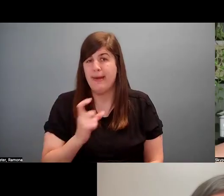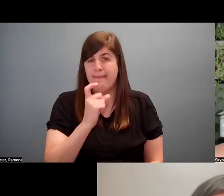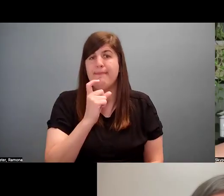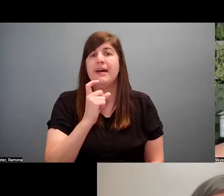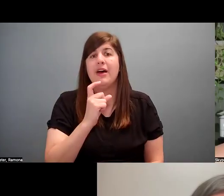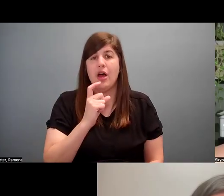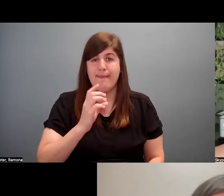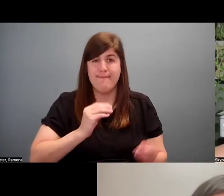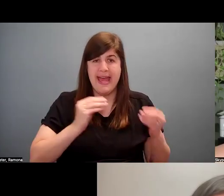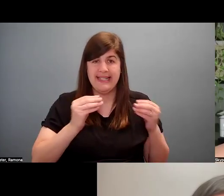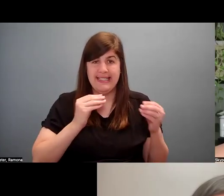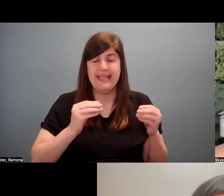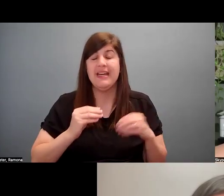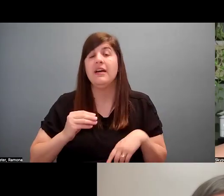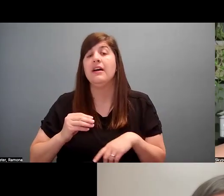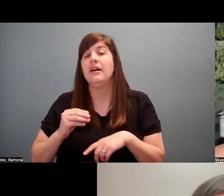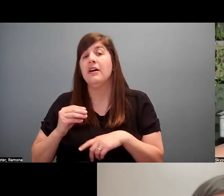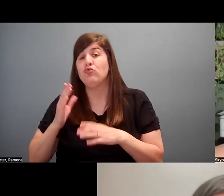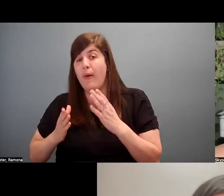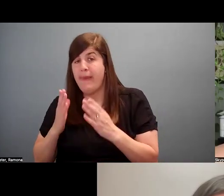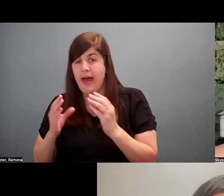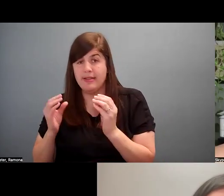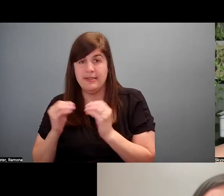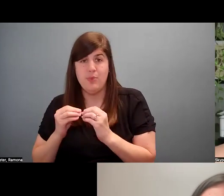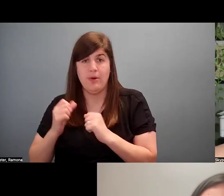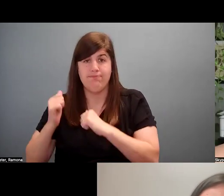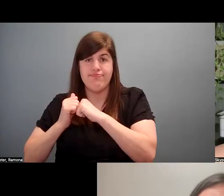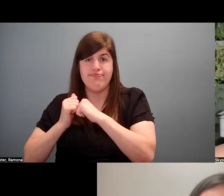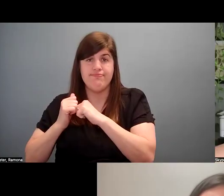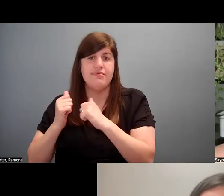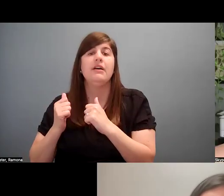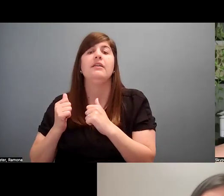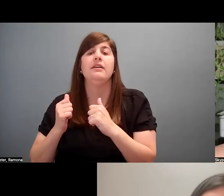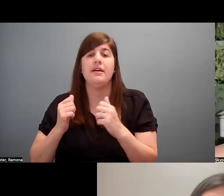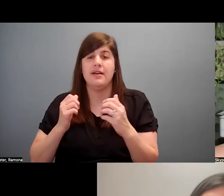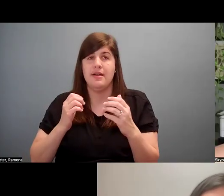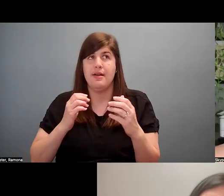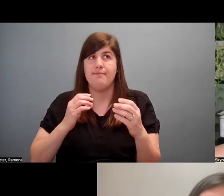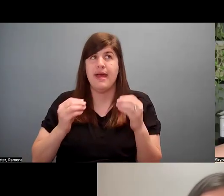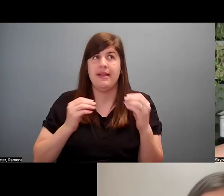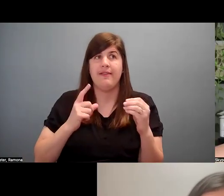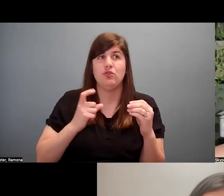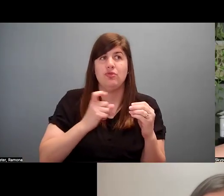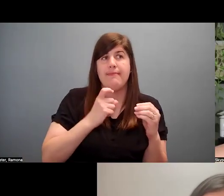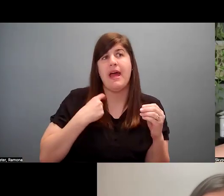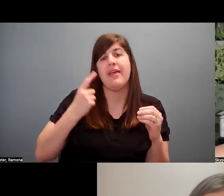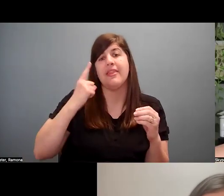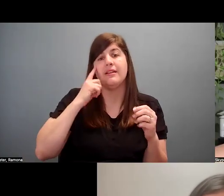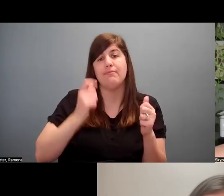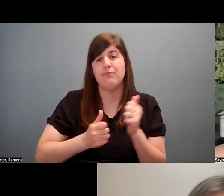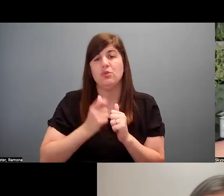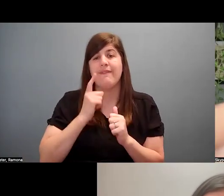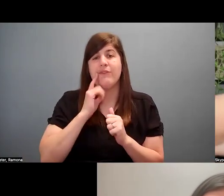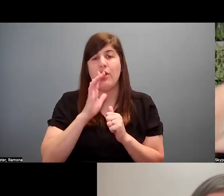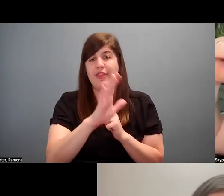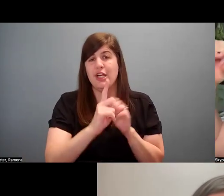rigid. Does the bendiness of the shrimp help them swim? The bendiness of the shrimp, I believe, is mostly for their